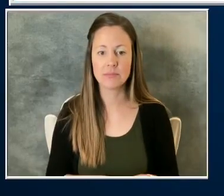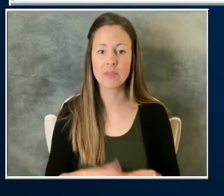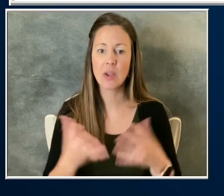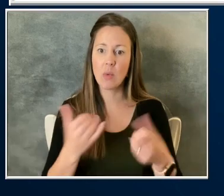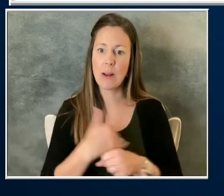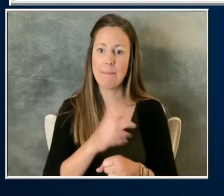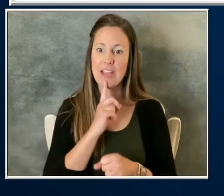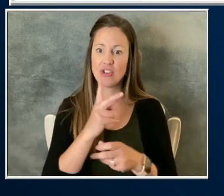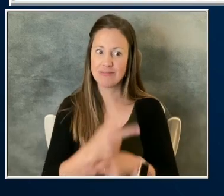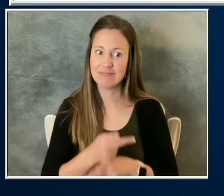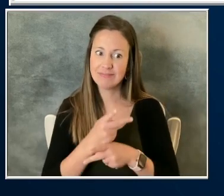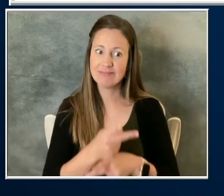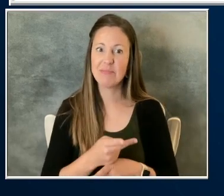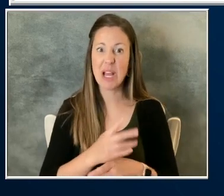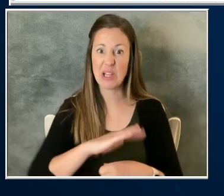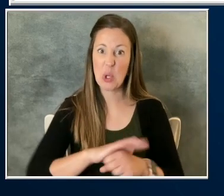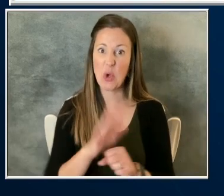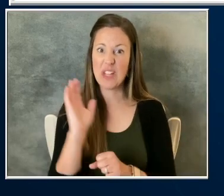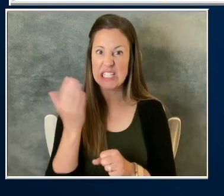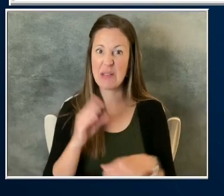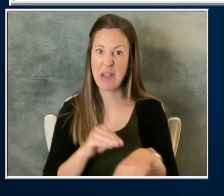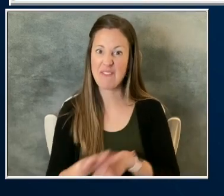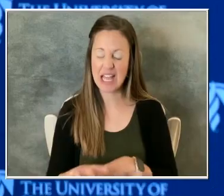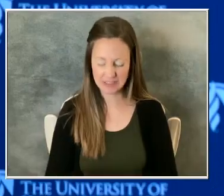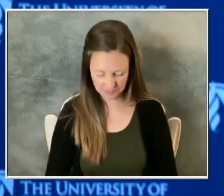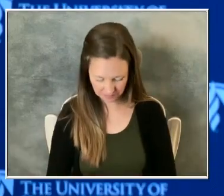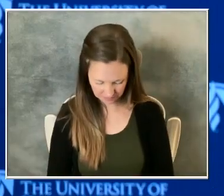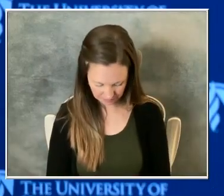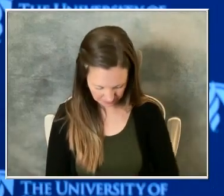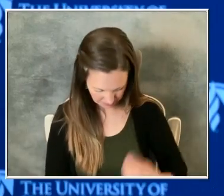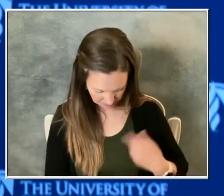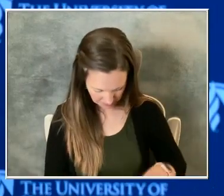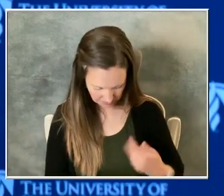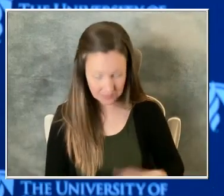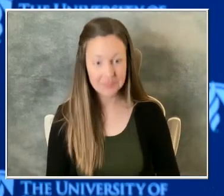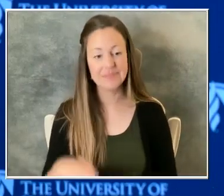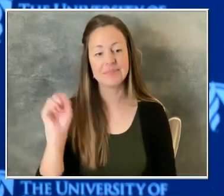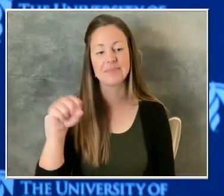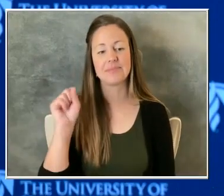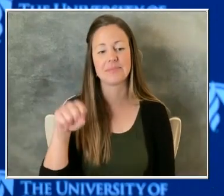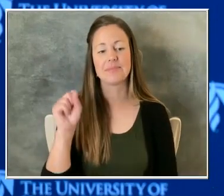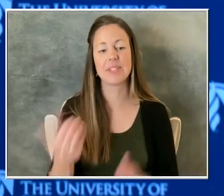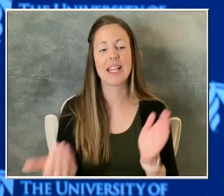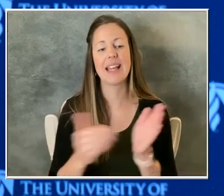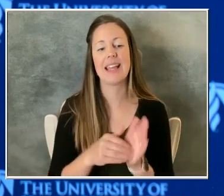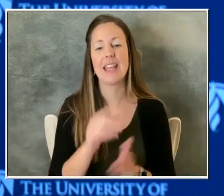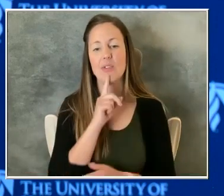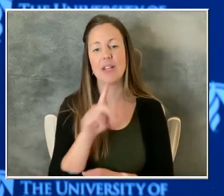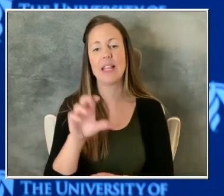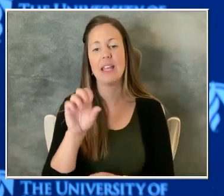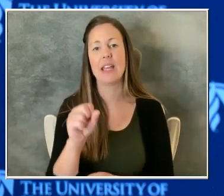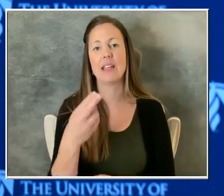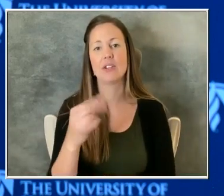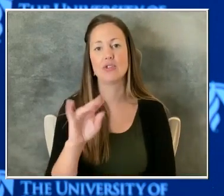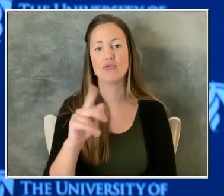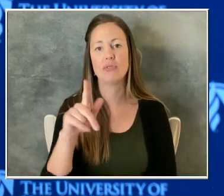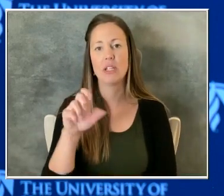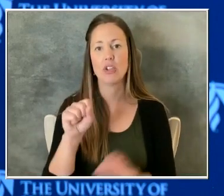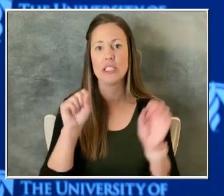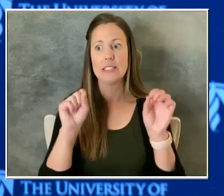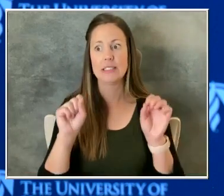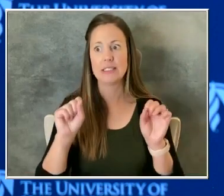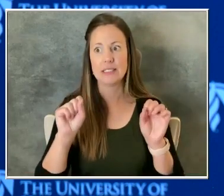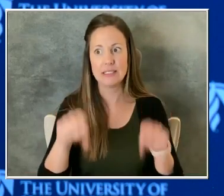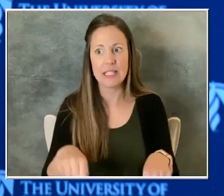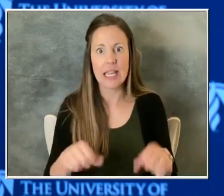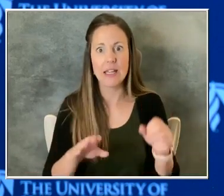part. Yeah, so again, shingles we know can be brought on by COVID infection in